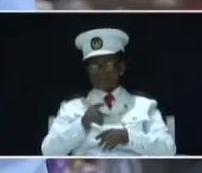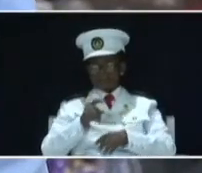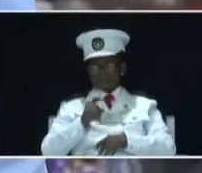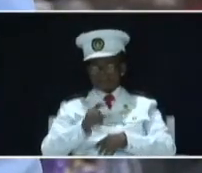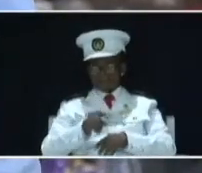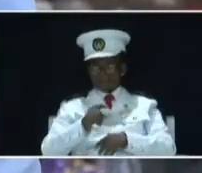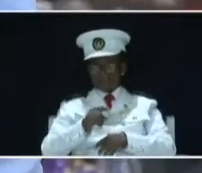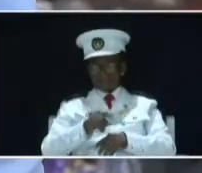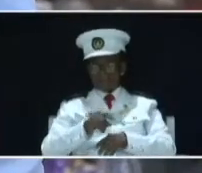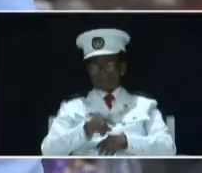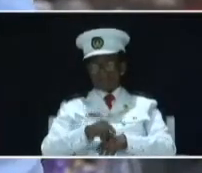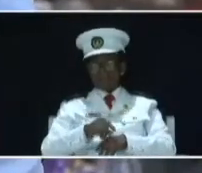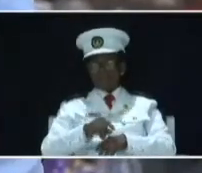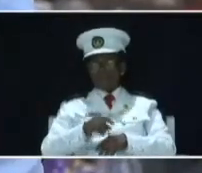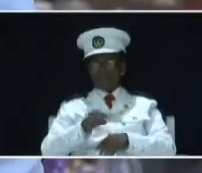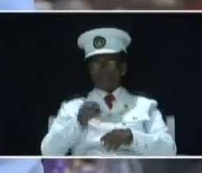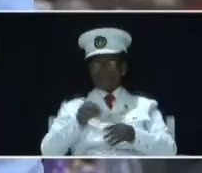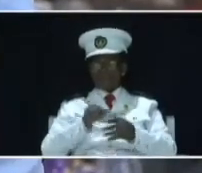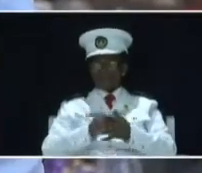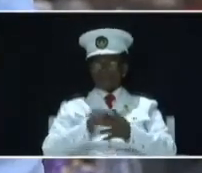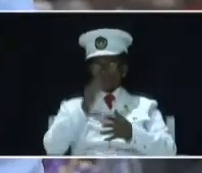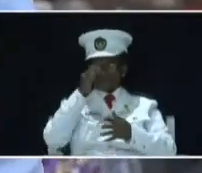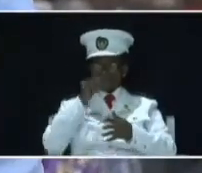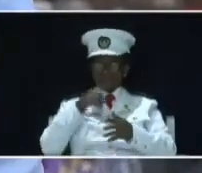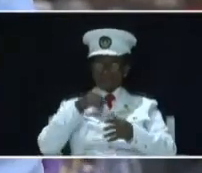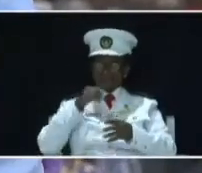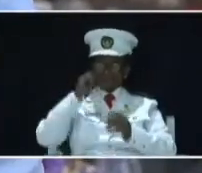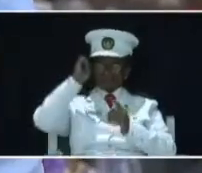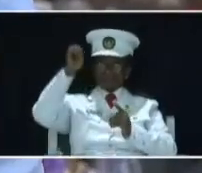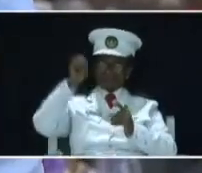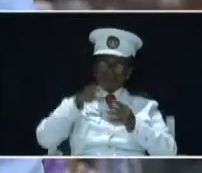month, I am a fool. That's why he chose me.